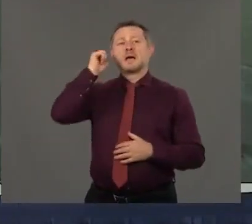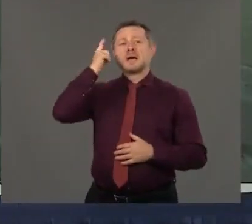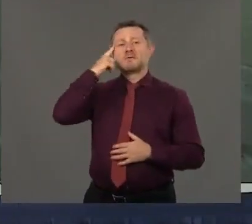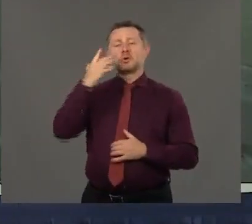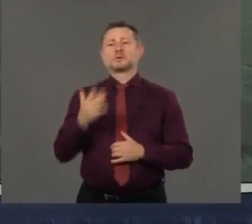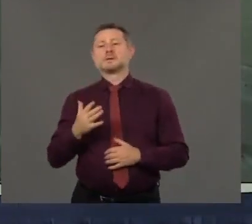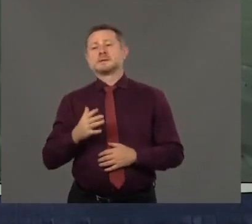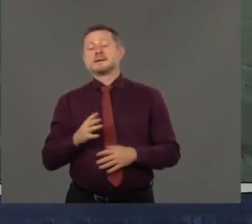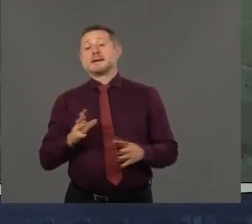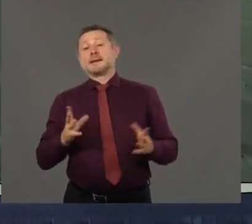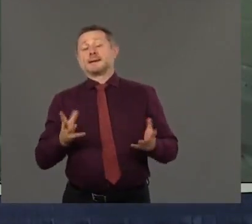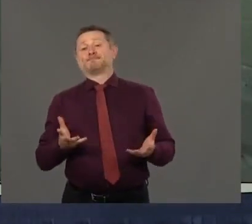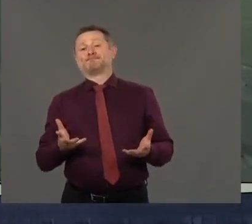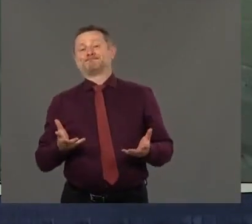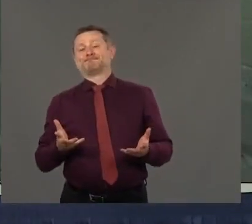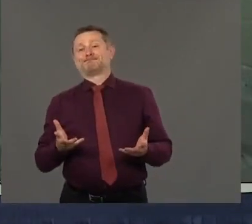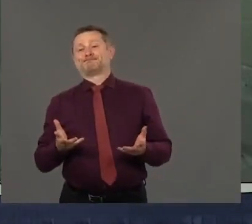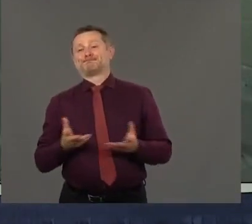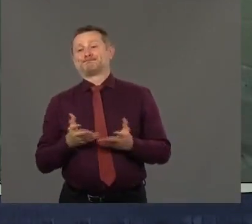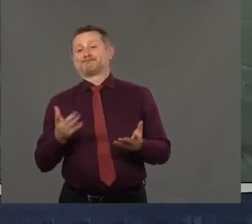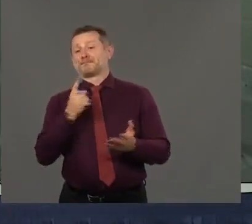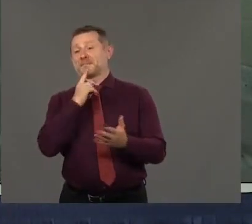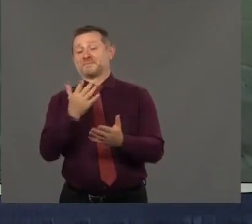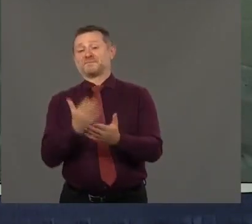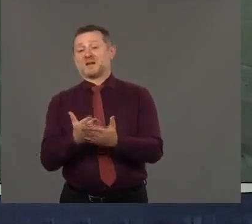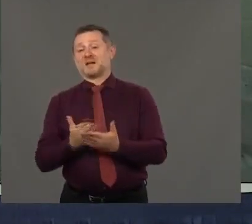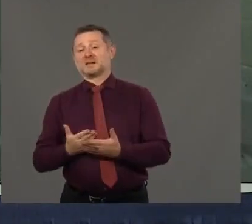you know, there are certain facts that are undeniable.